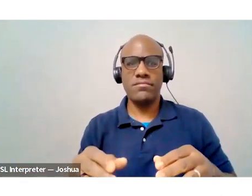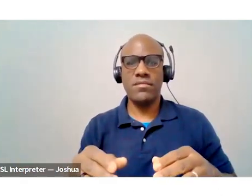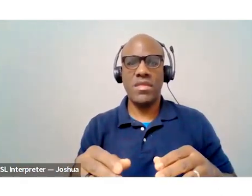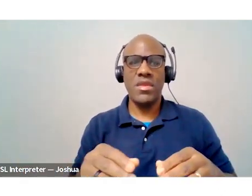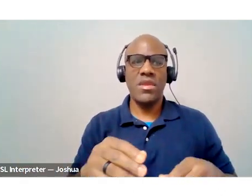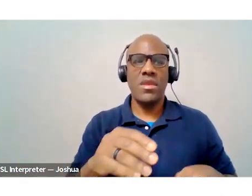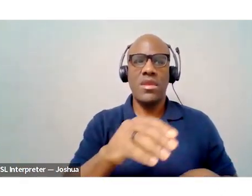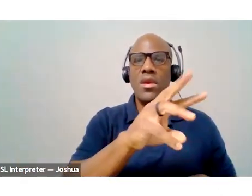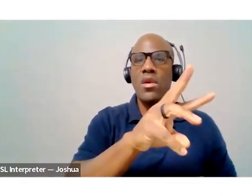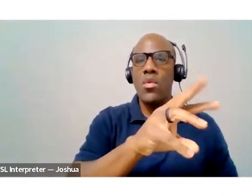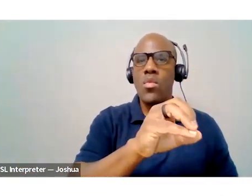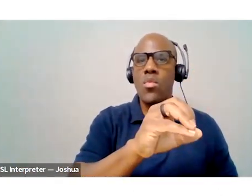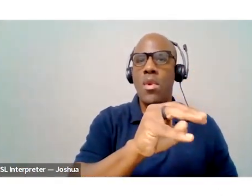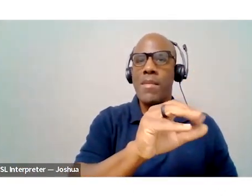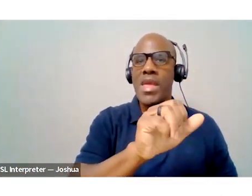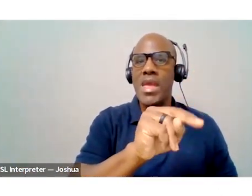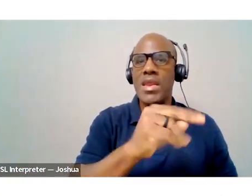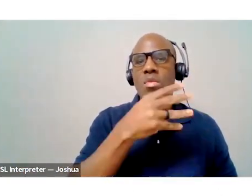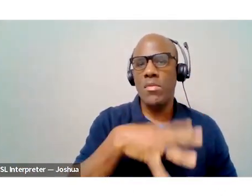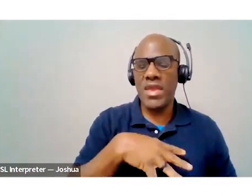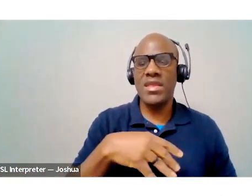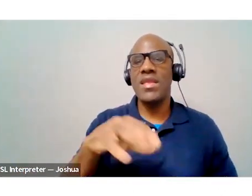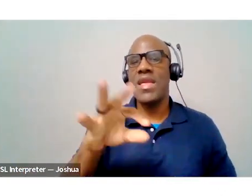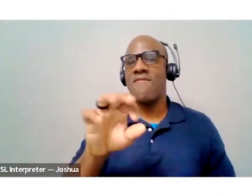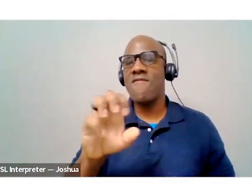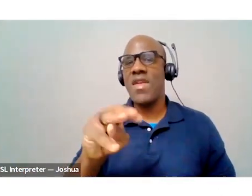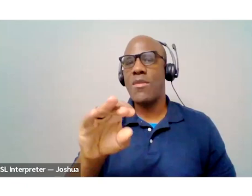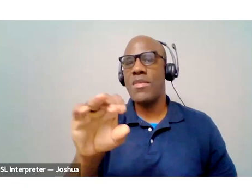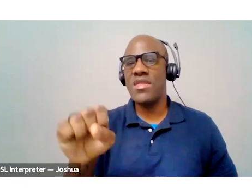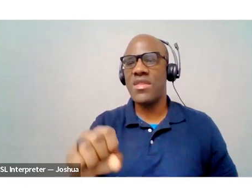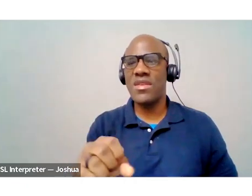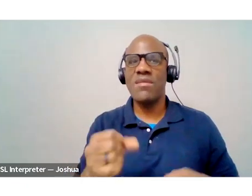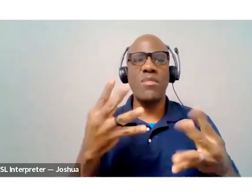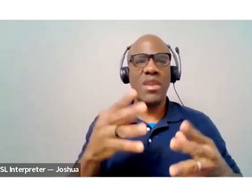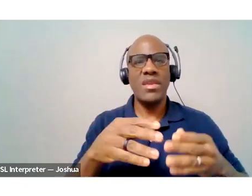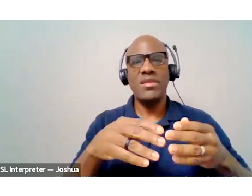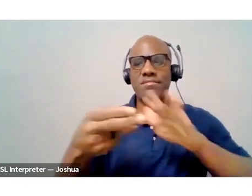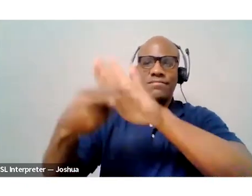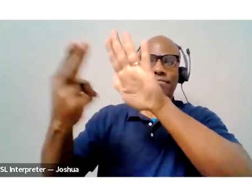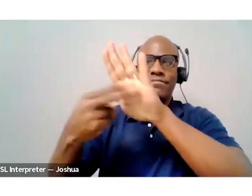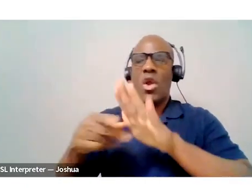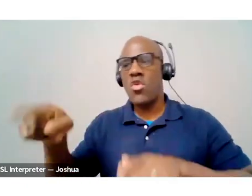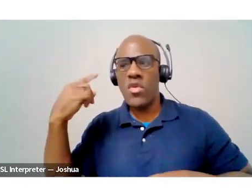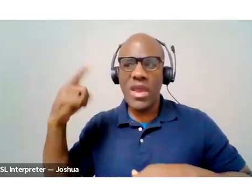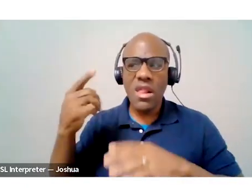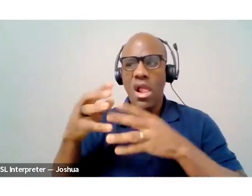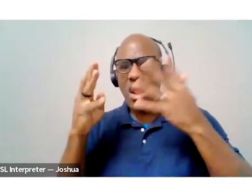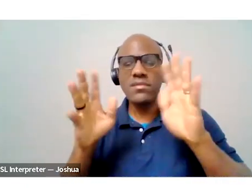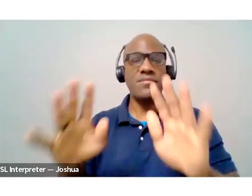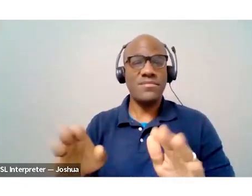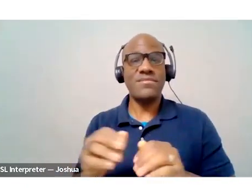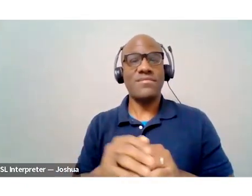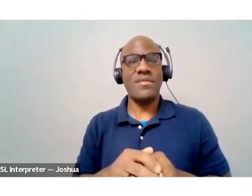women, femmes. And I also wanted to expand this field of inquiry, this